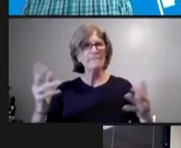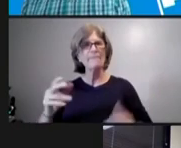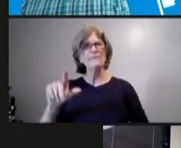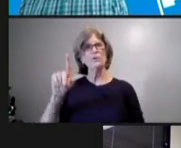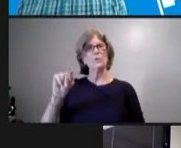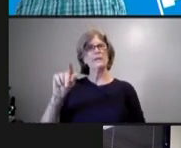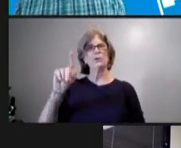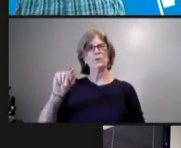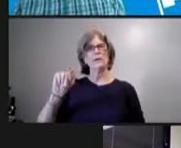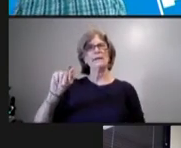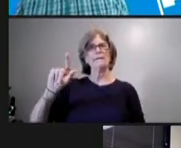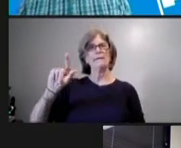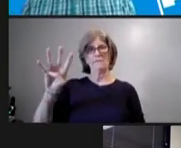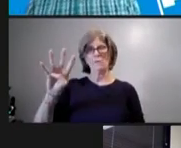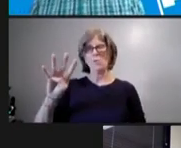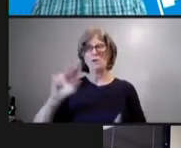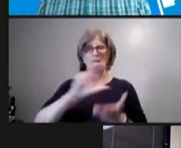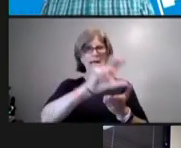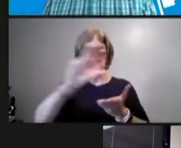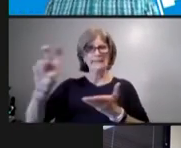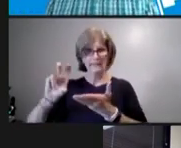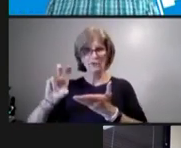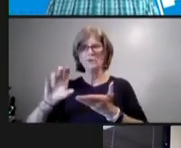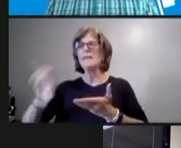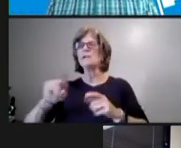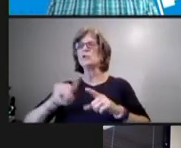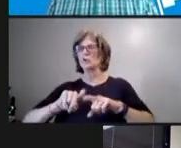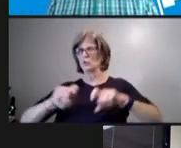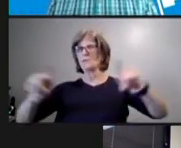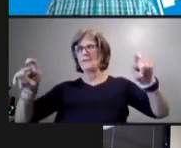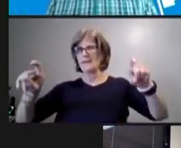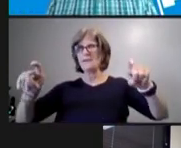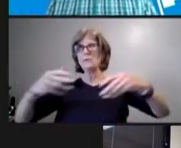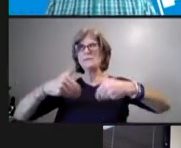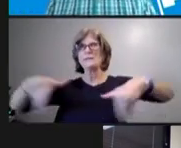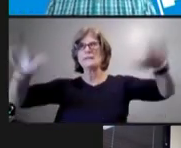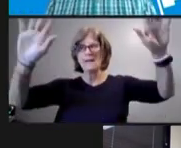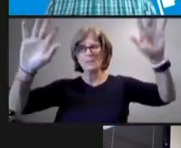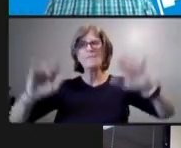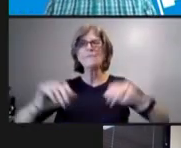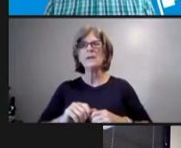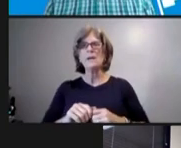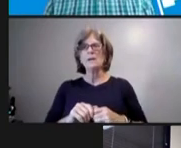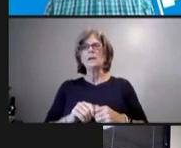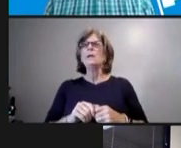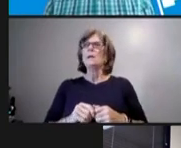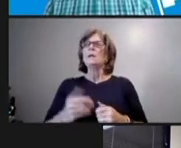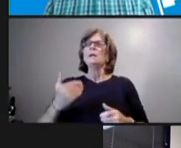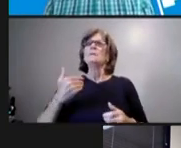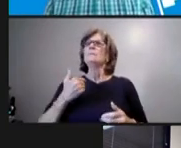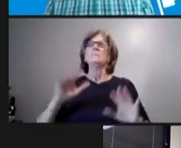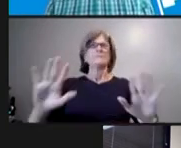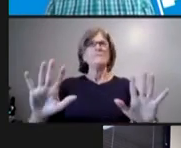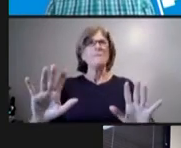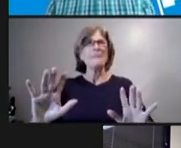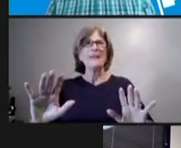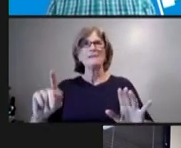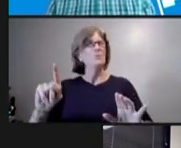2024 annual allocation plan survey that has been released to the community. At this point, we have about